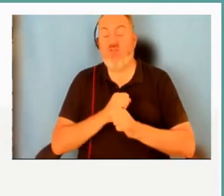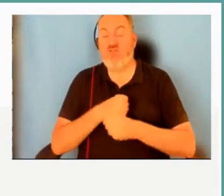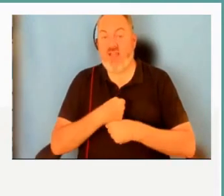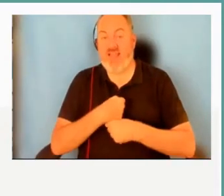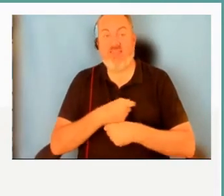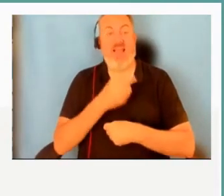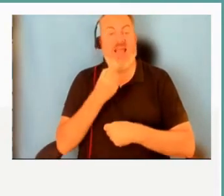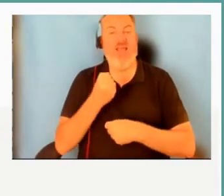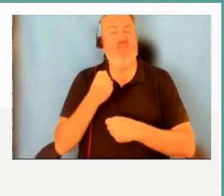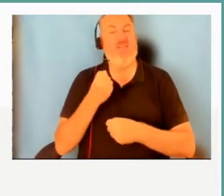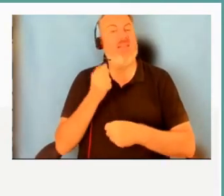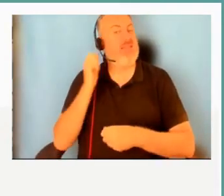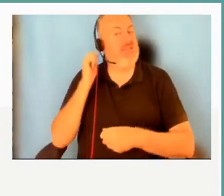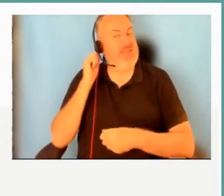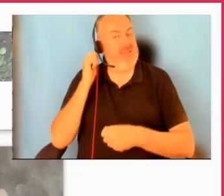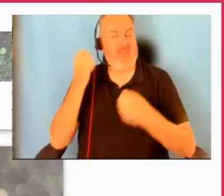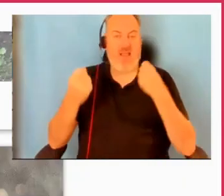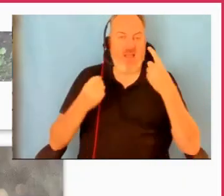well.